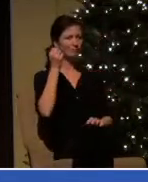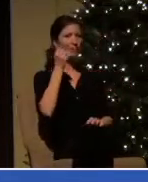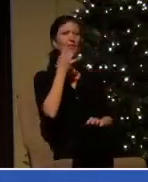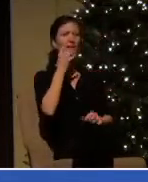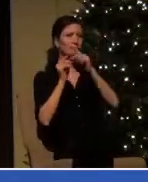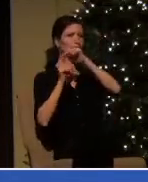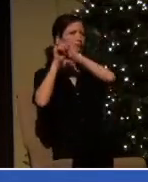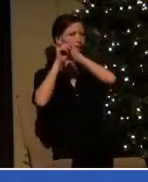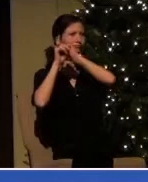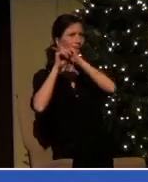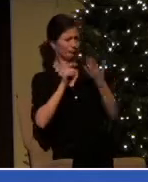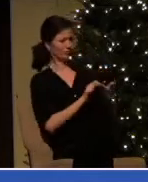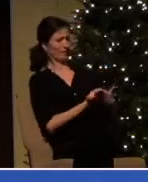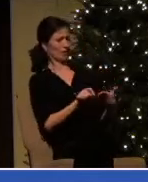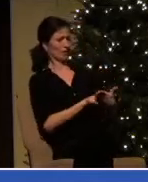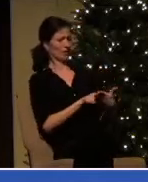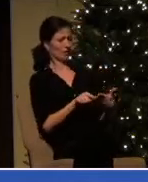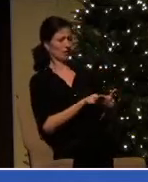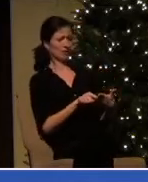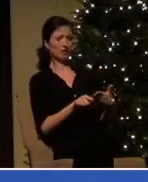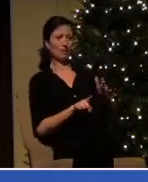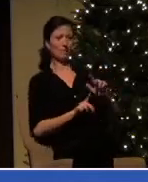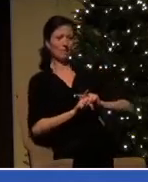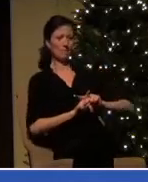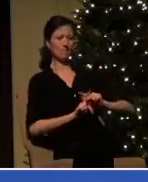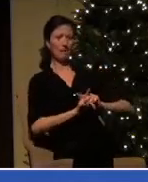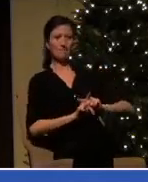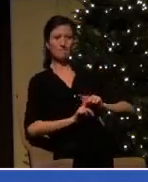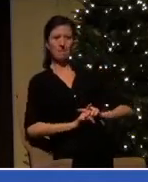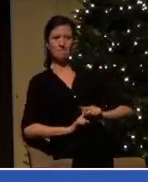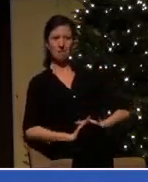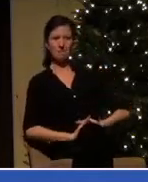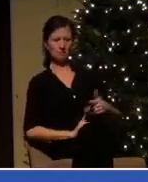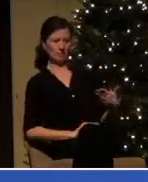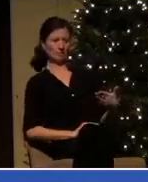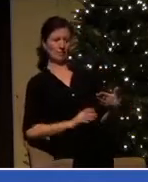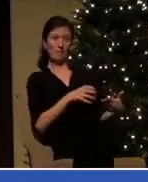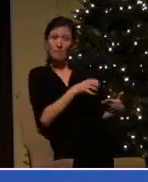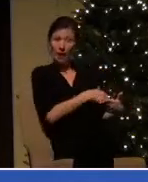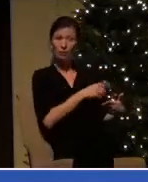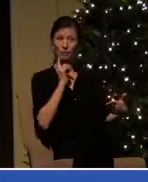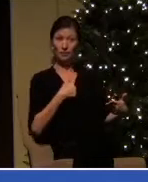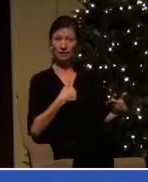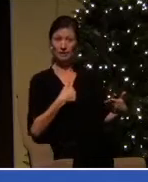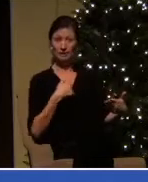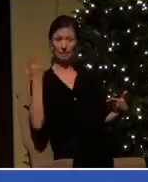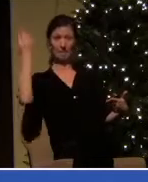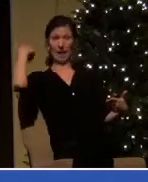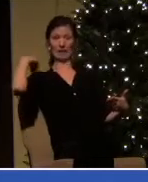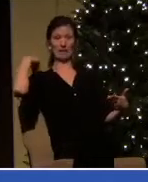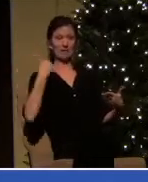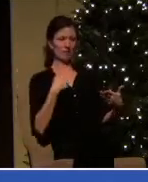or that verse that sort of popped out. And it would pop out with such power that back then, I actually took